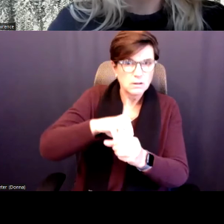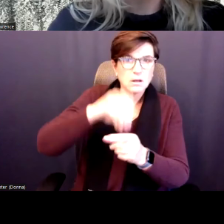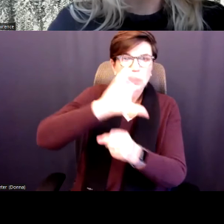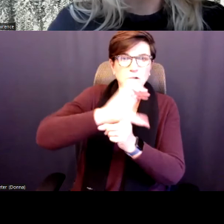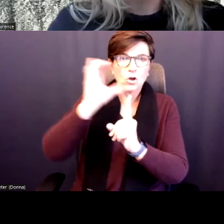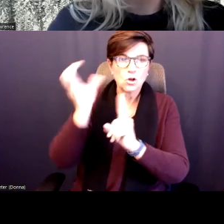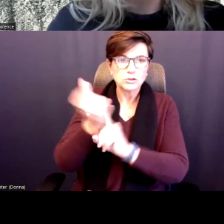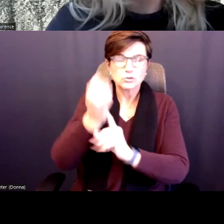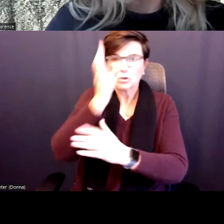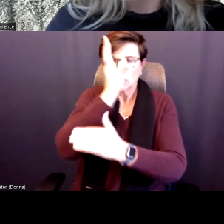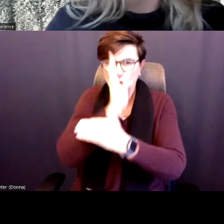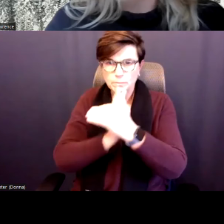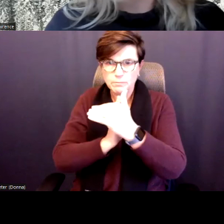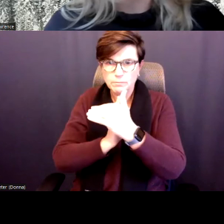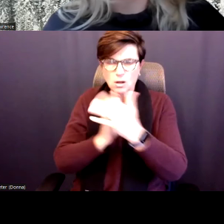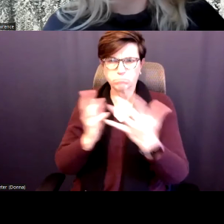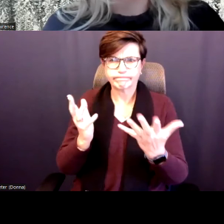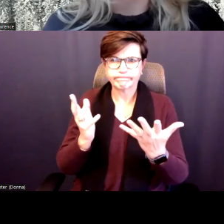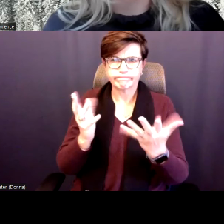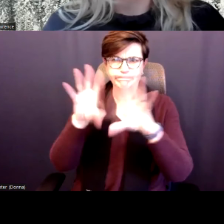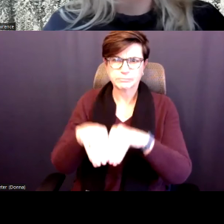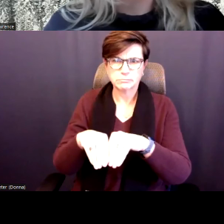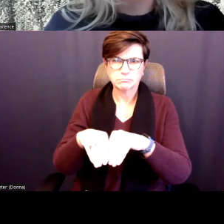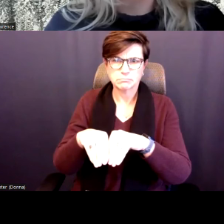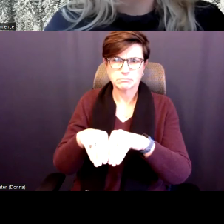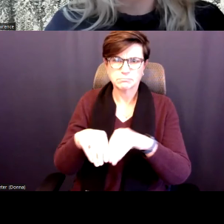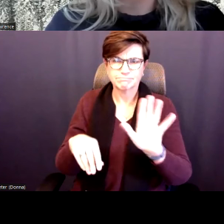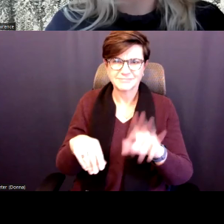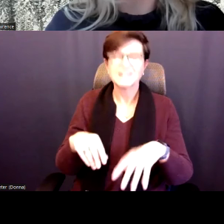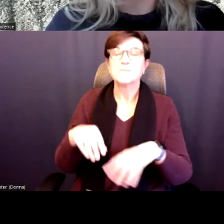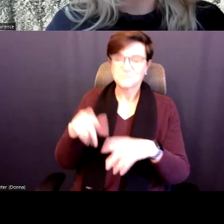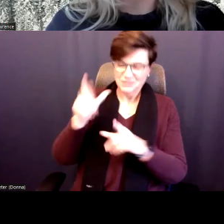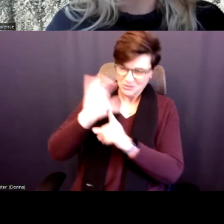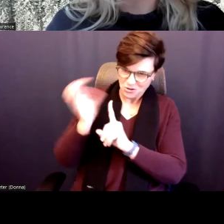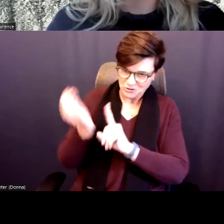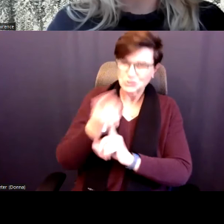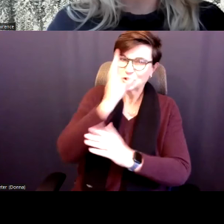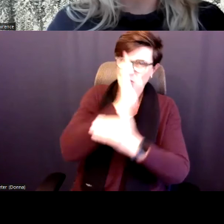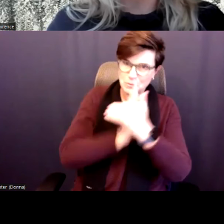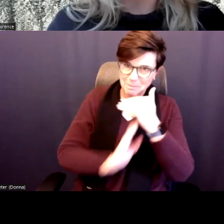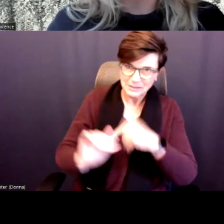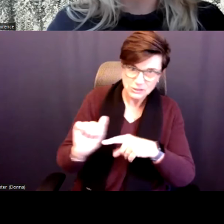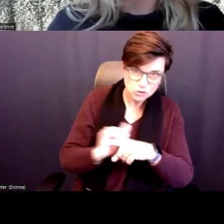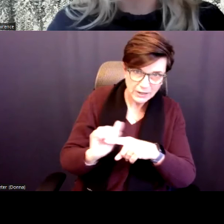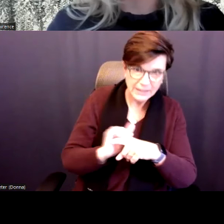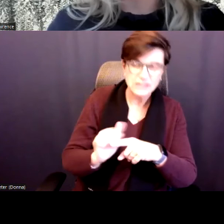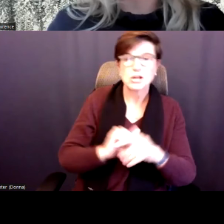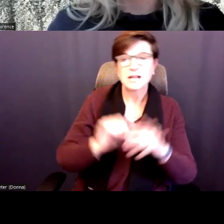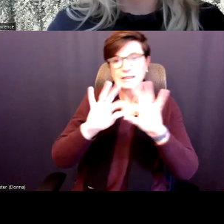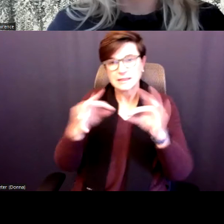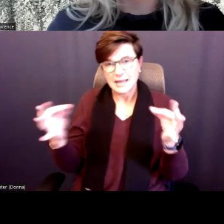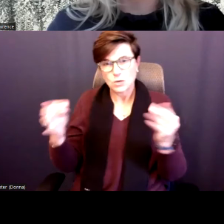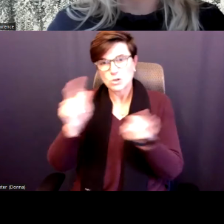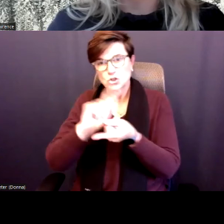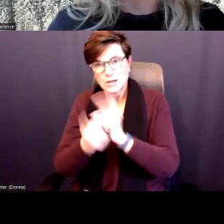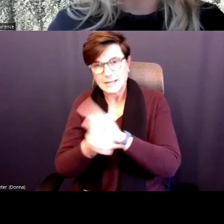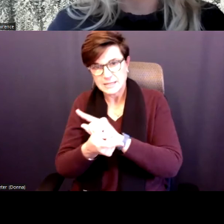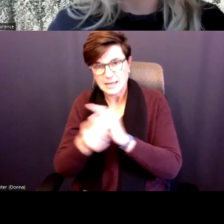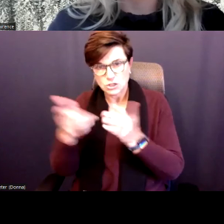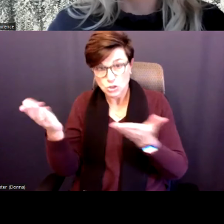lost my chat spot. Cultural humility training, resources available for language and translation services, active engagement with